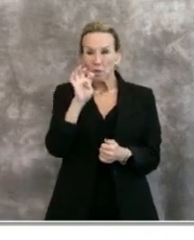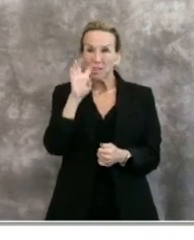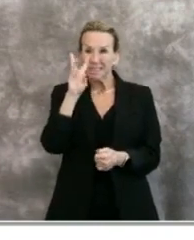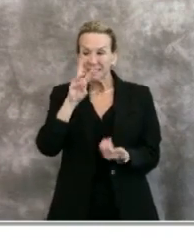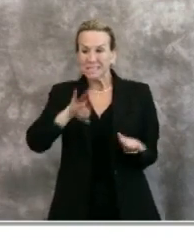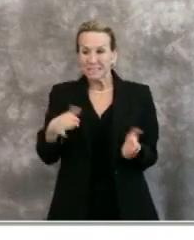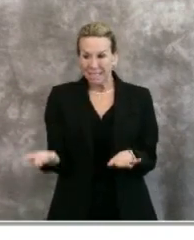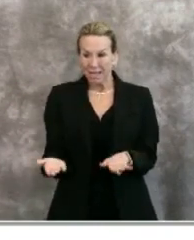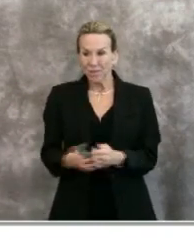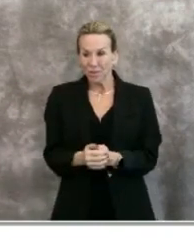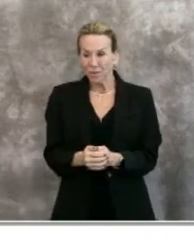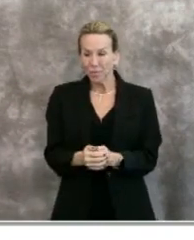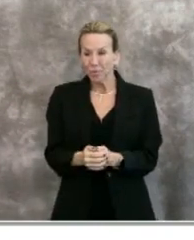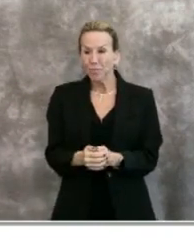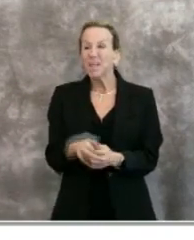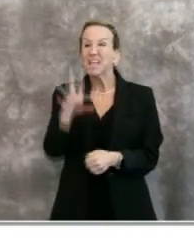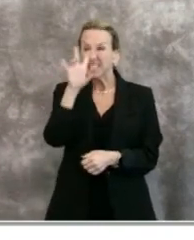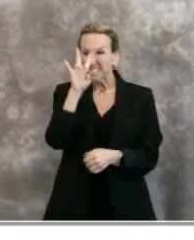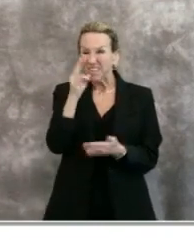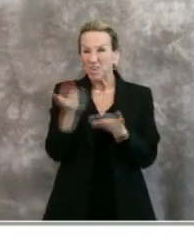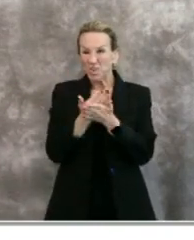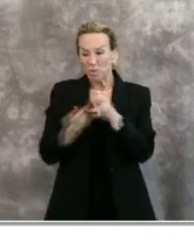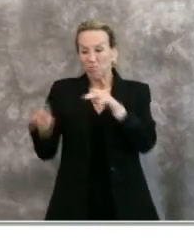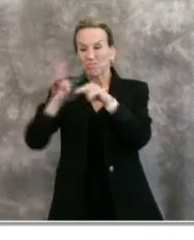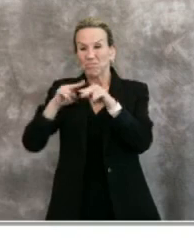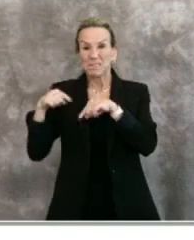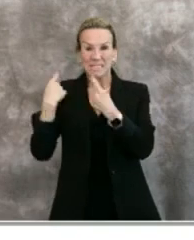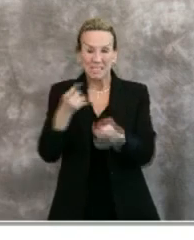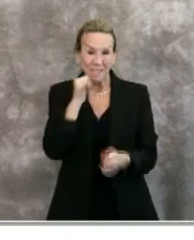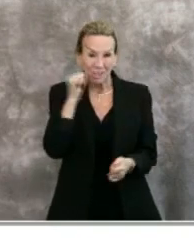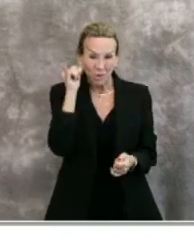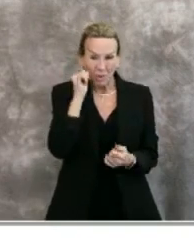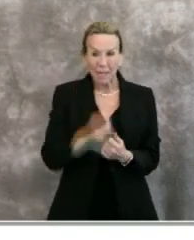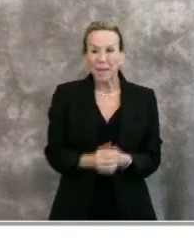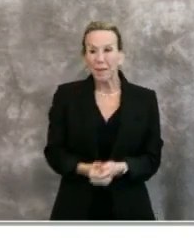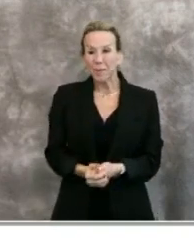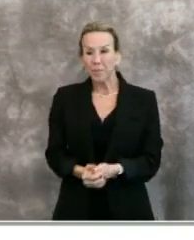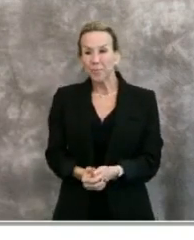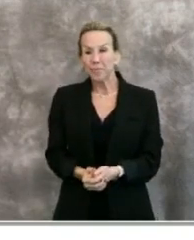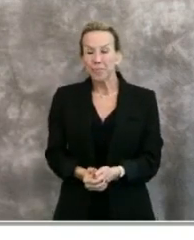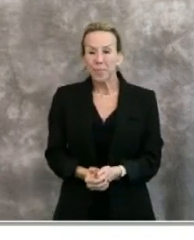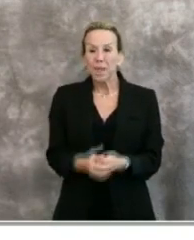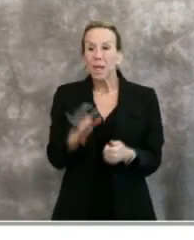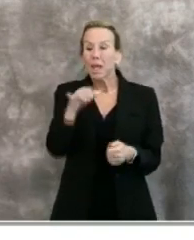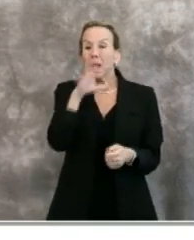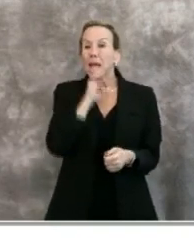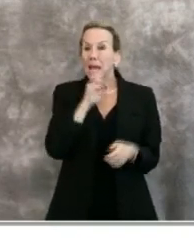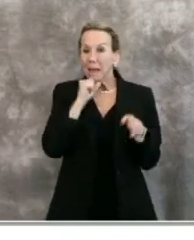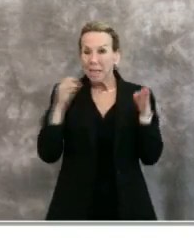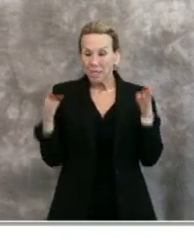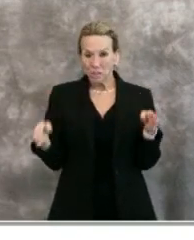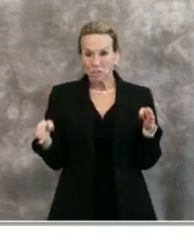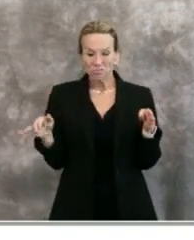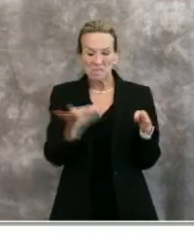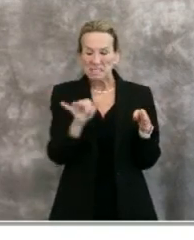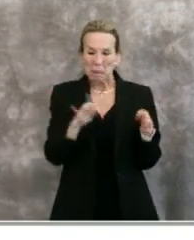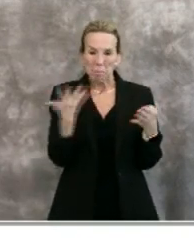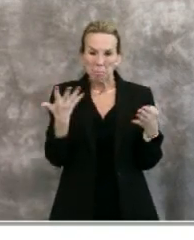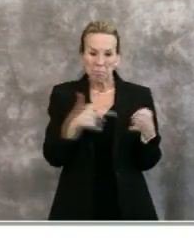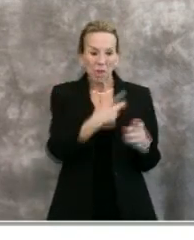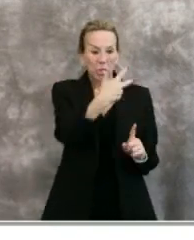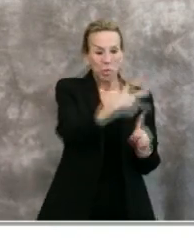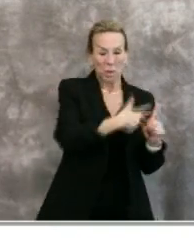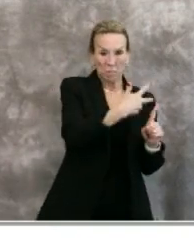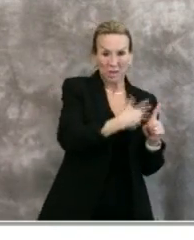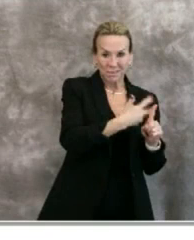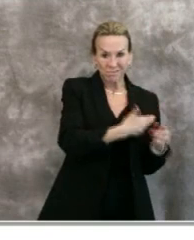percentages continuing to increase, 7 new deaths from just over 50% at the beginning of the pandemic. And the age range remains the same, 3 months,